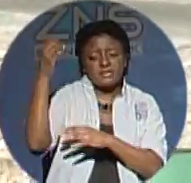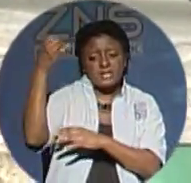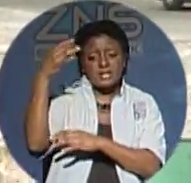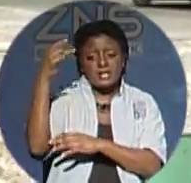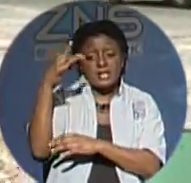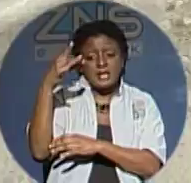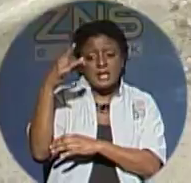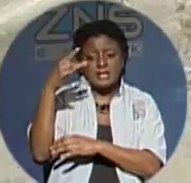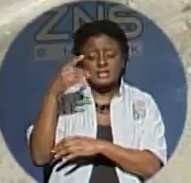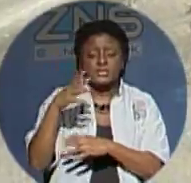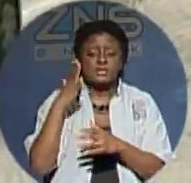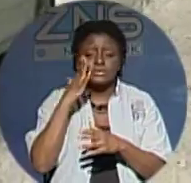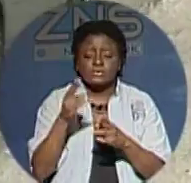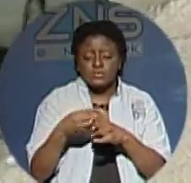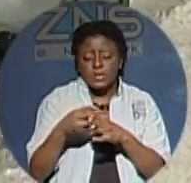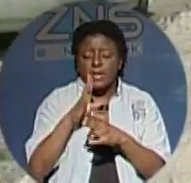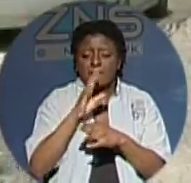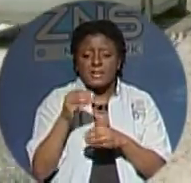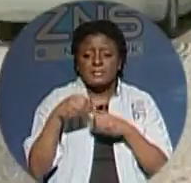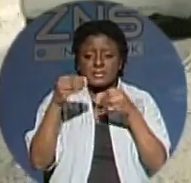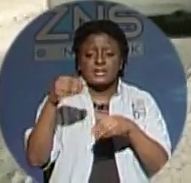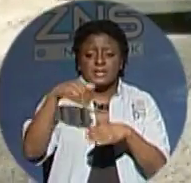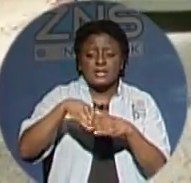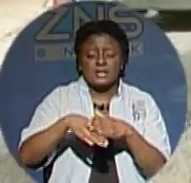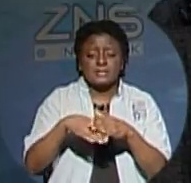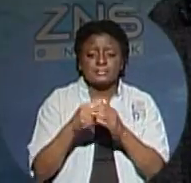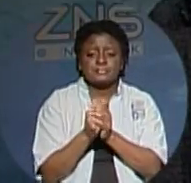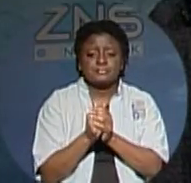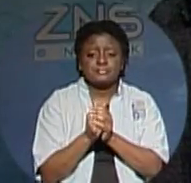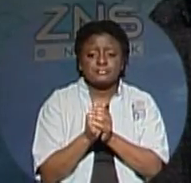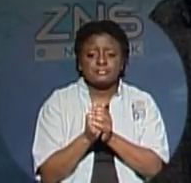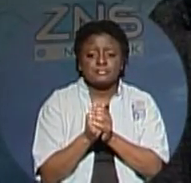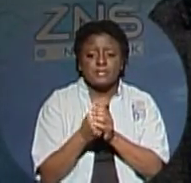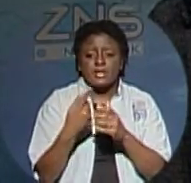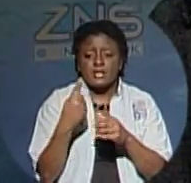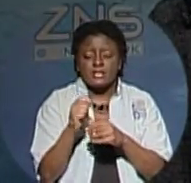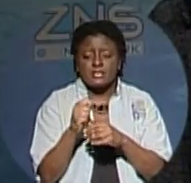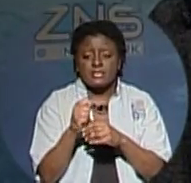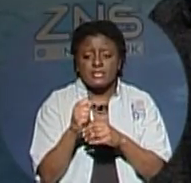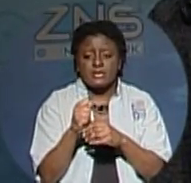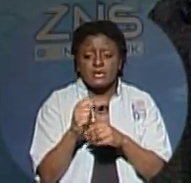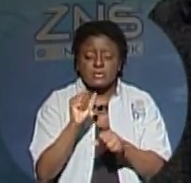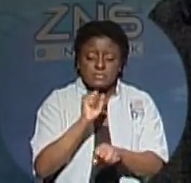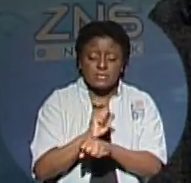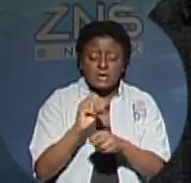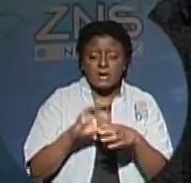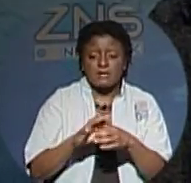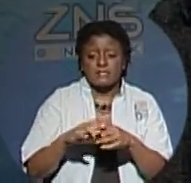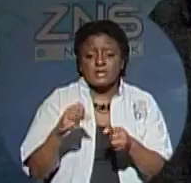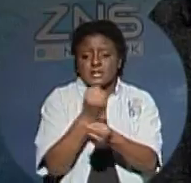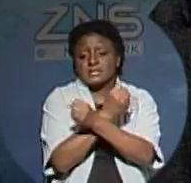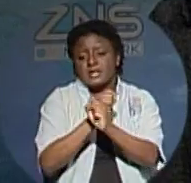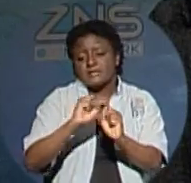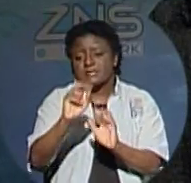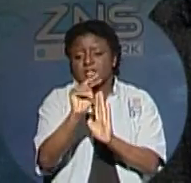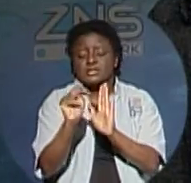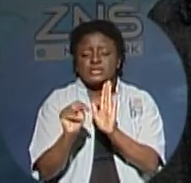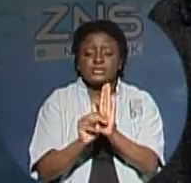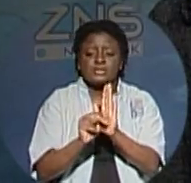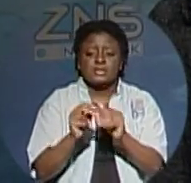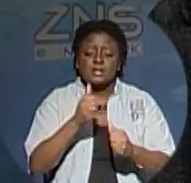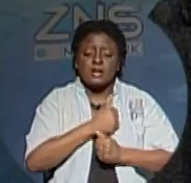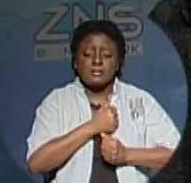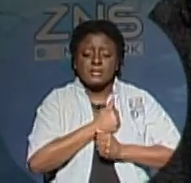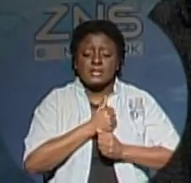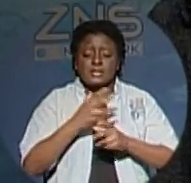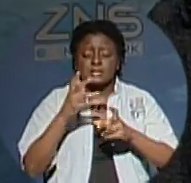and the East-West Highway. The charitable works of the Salvation Army getting off to a good start today. The